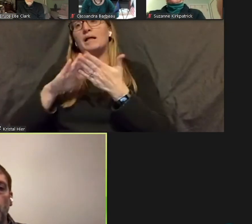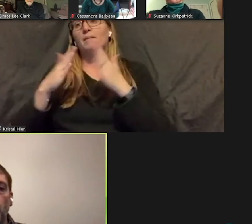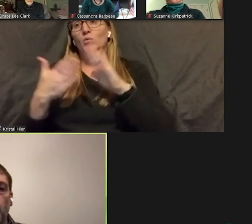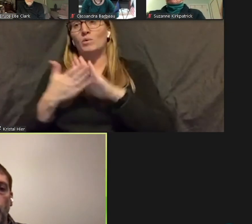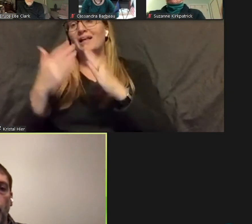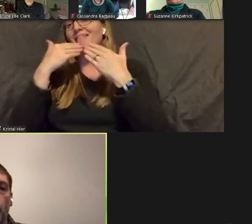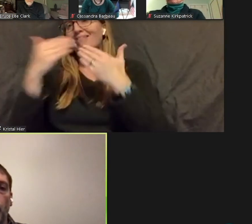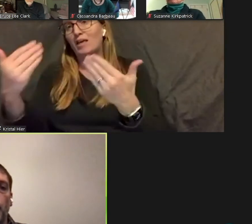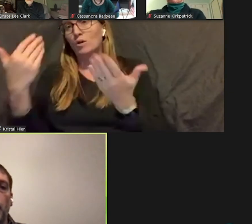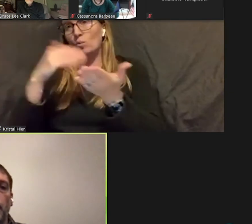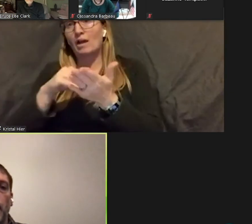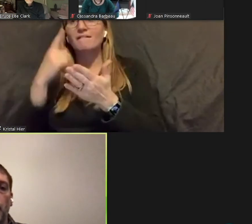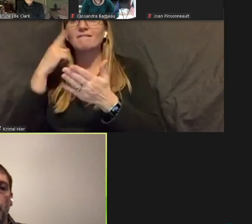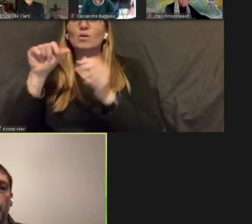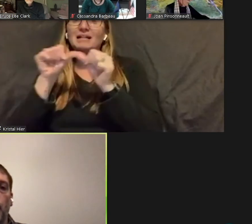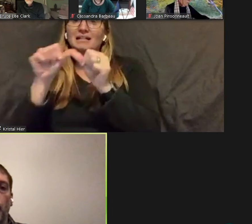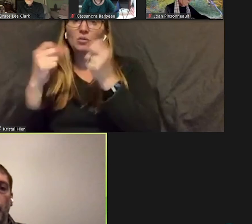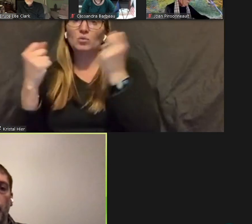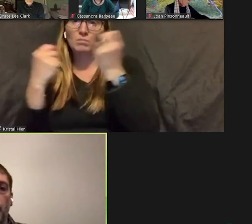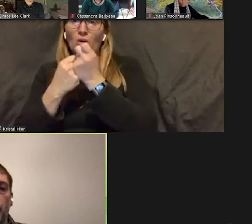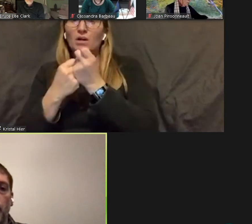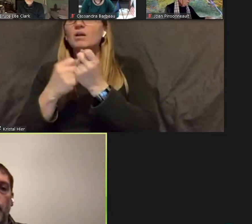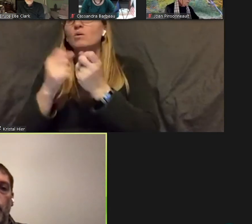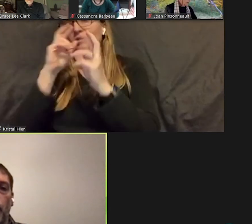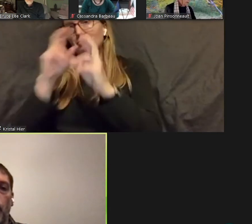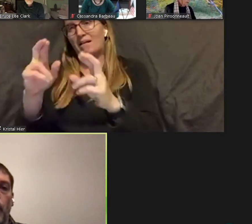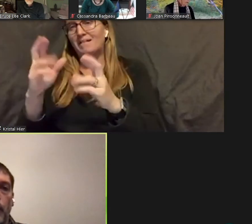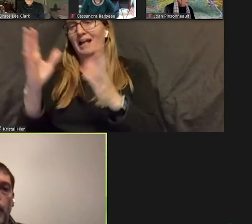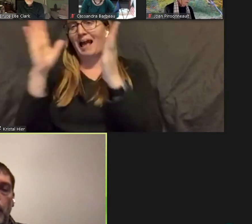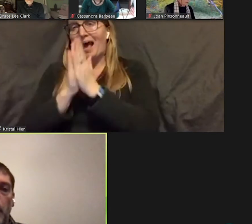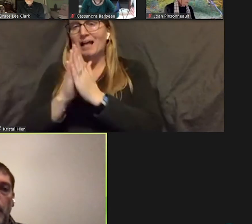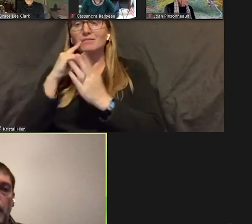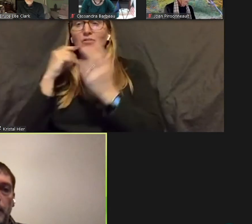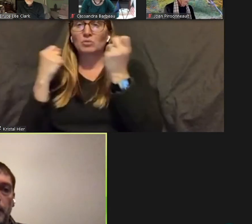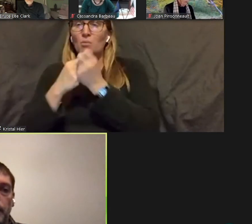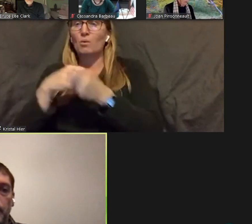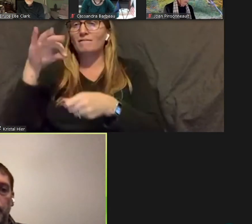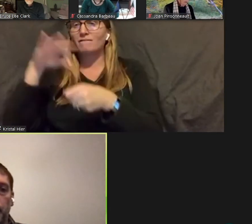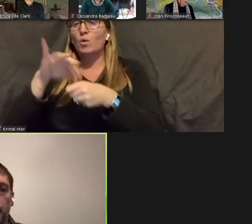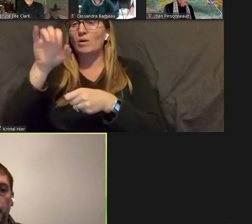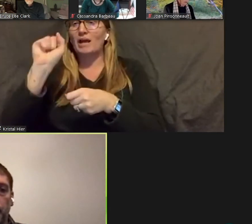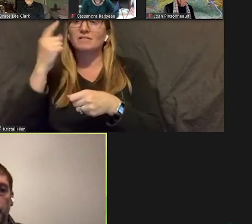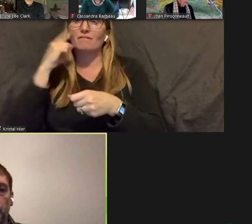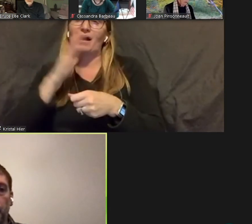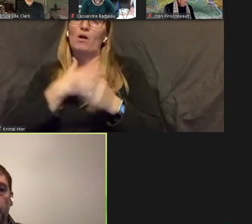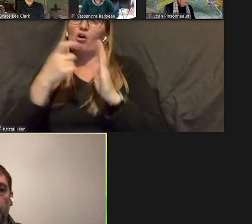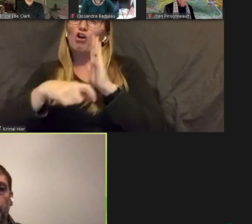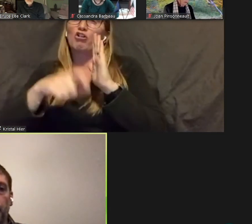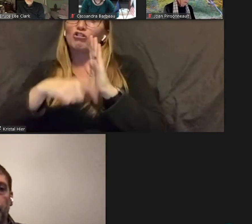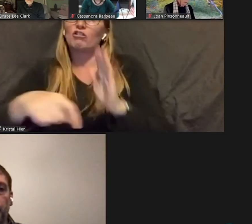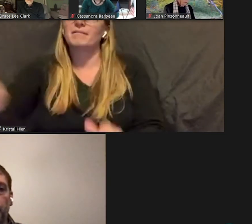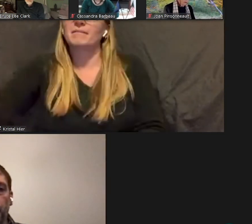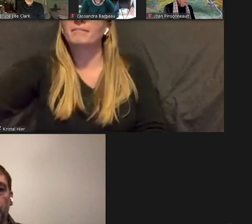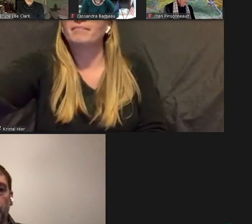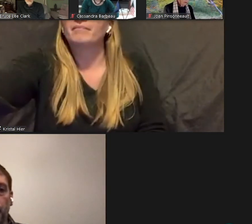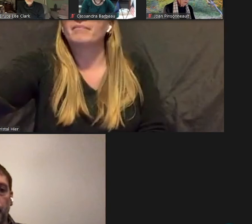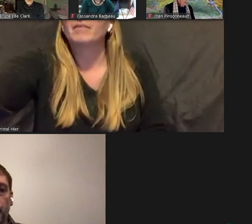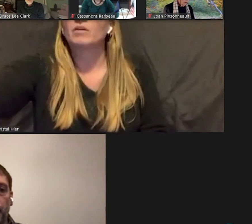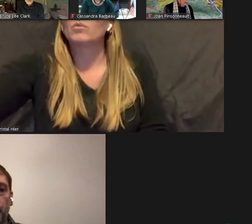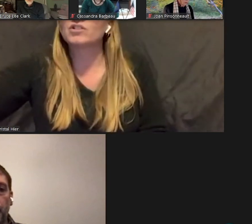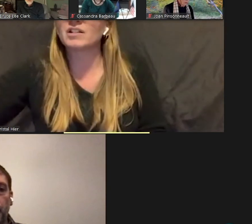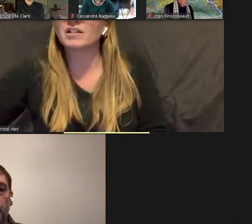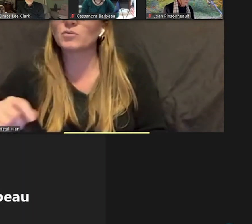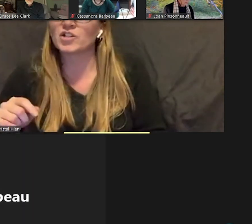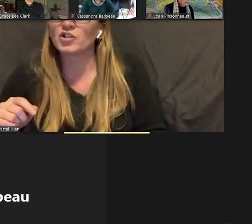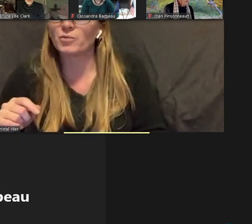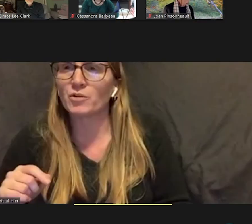again for your continued support, and we respectfully ask for your vote yes in support of our article on the ballot. Okay, thank you, Ed.